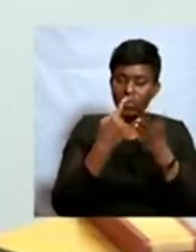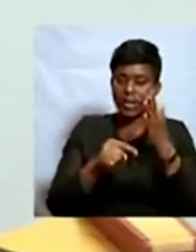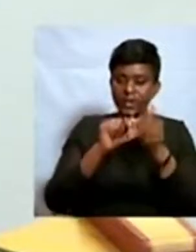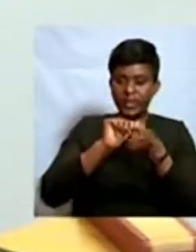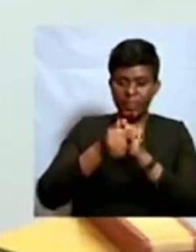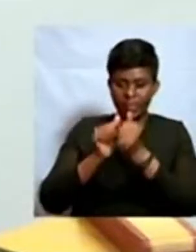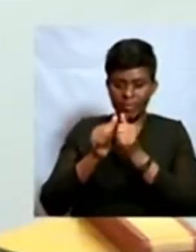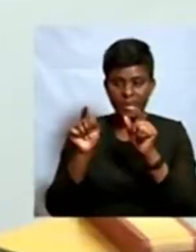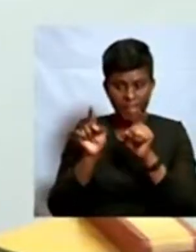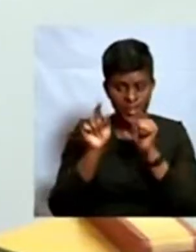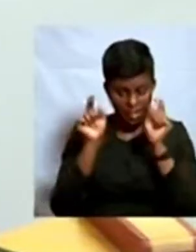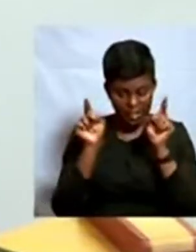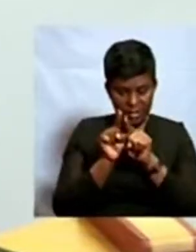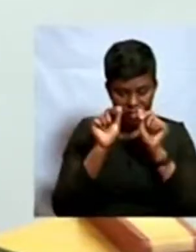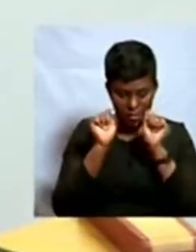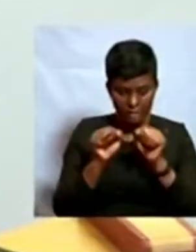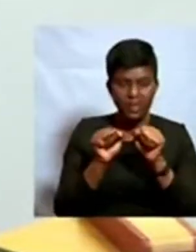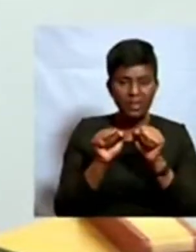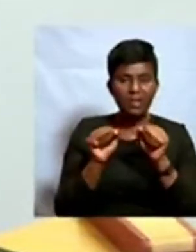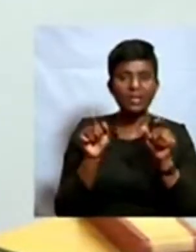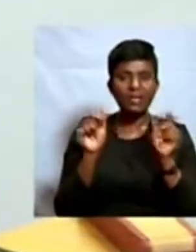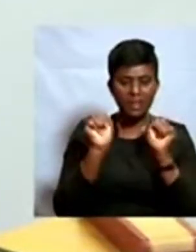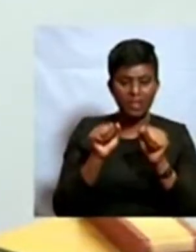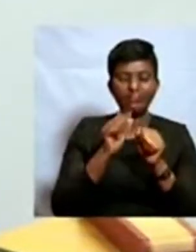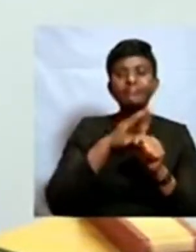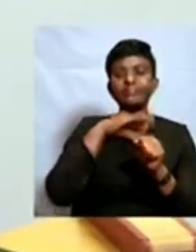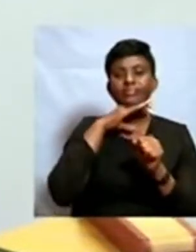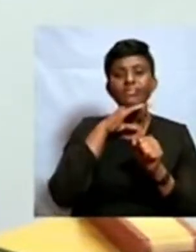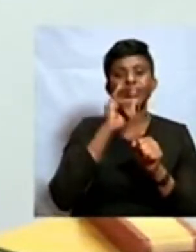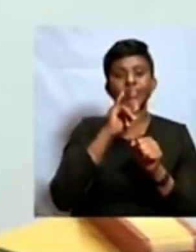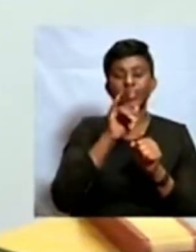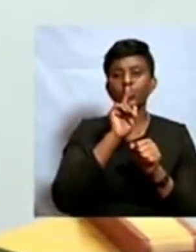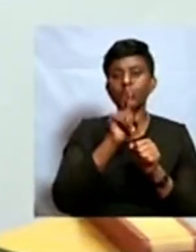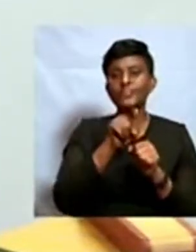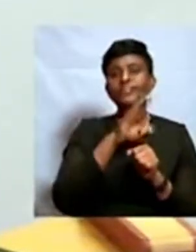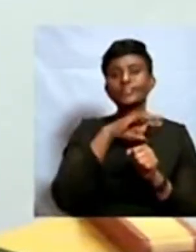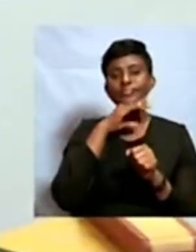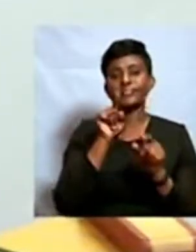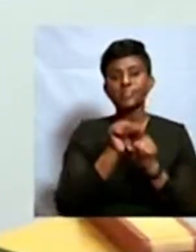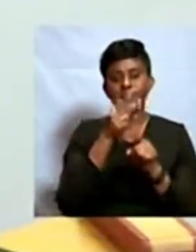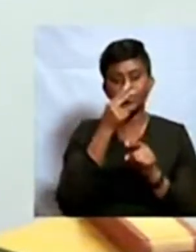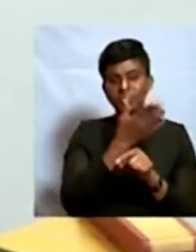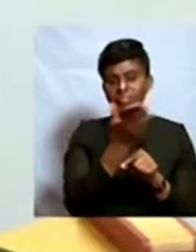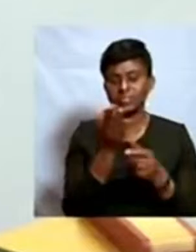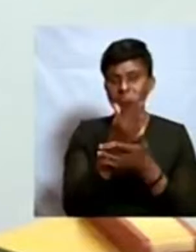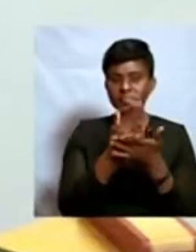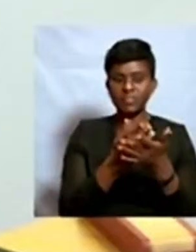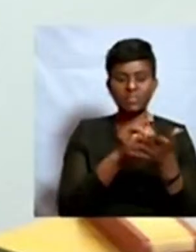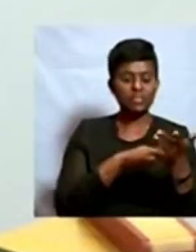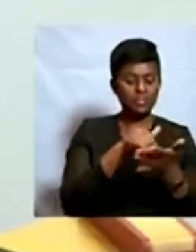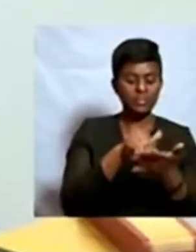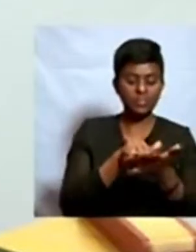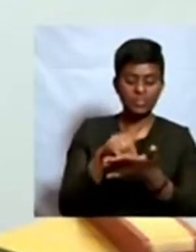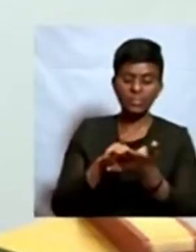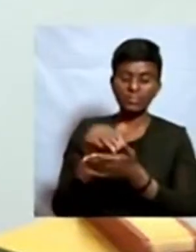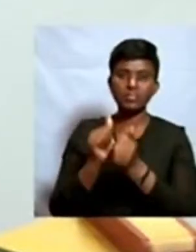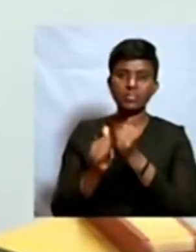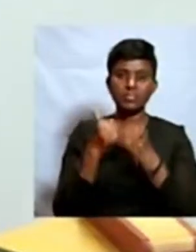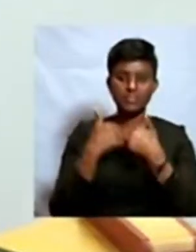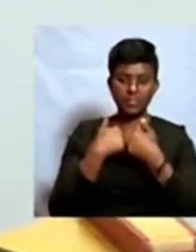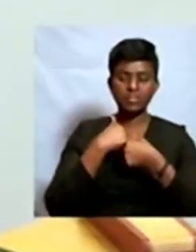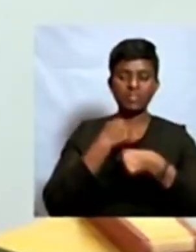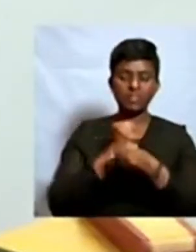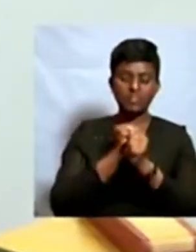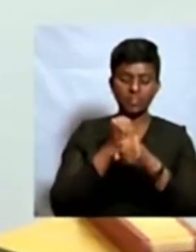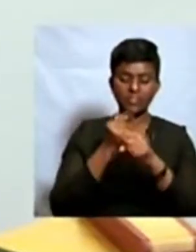may actually be sufficient enough to look at some of the weaknesses that have been highlighted.